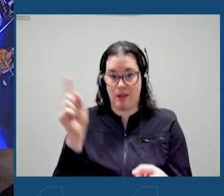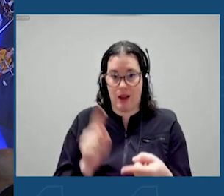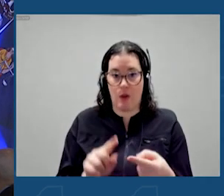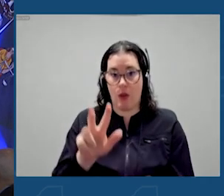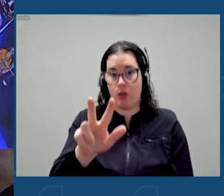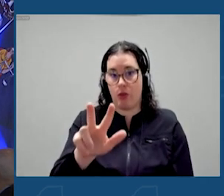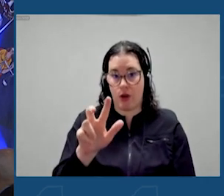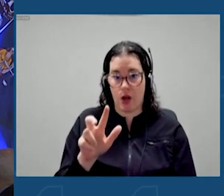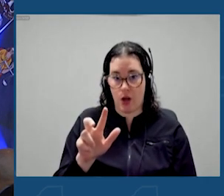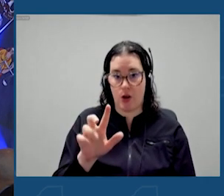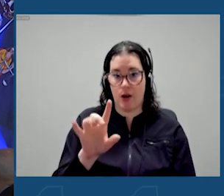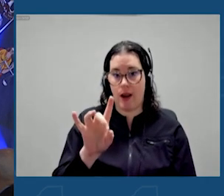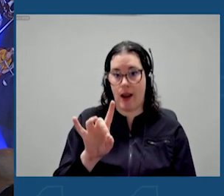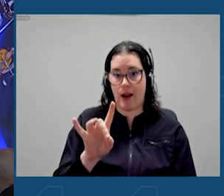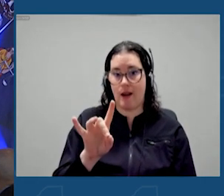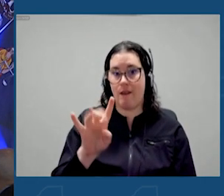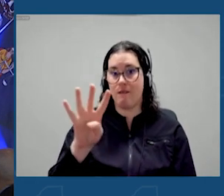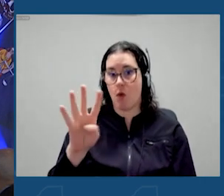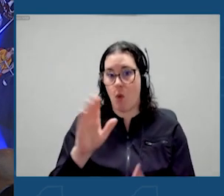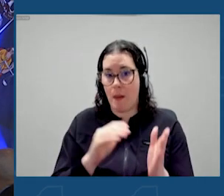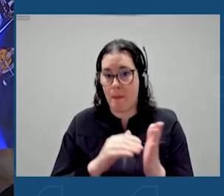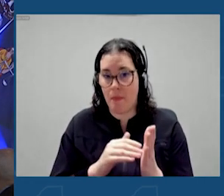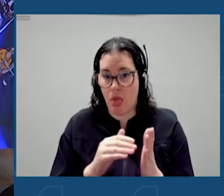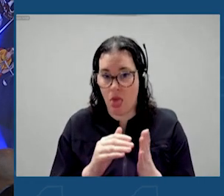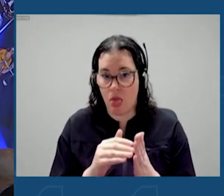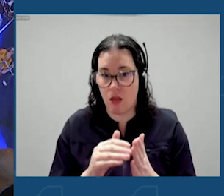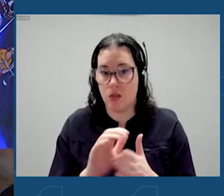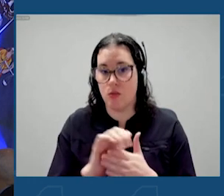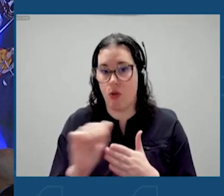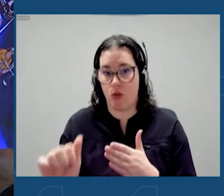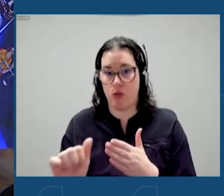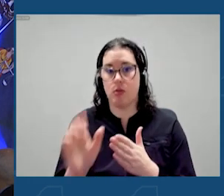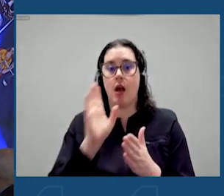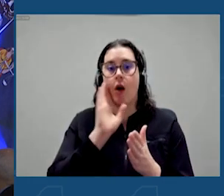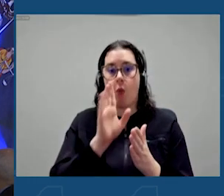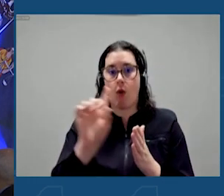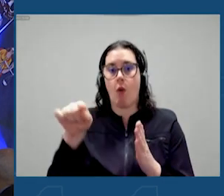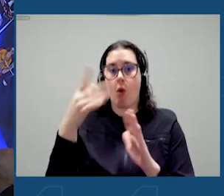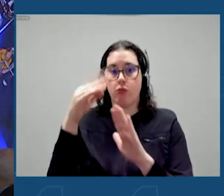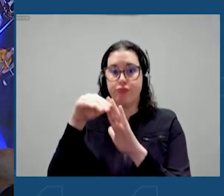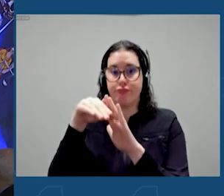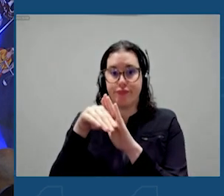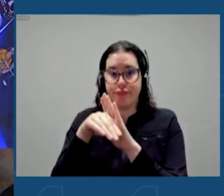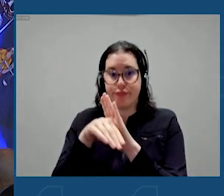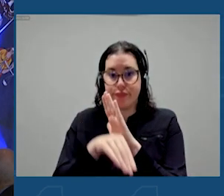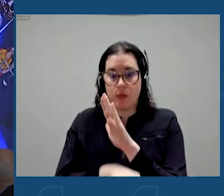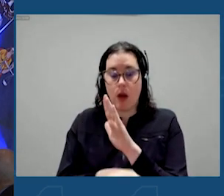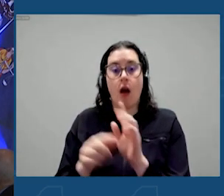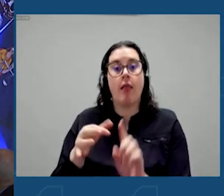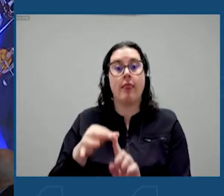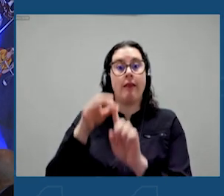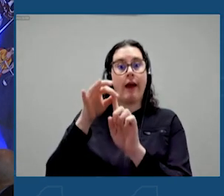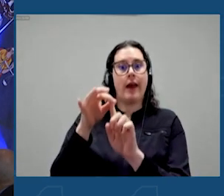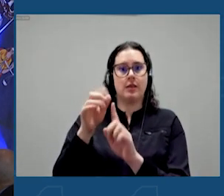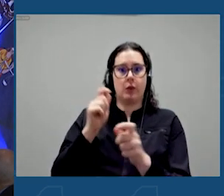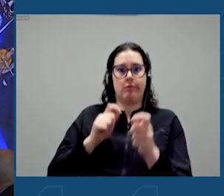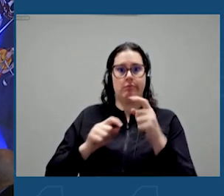$384 million, and that's only going to grow unless we reverse these trends.